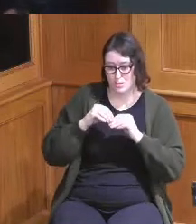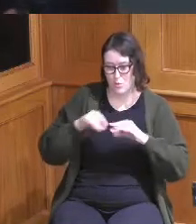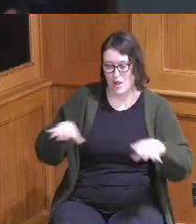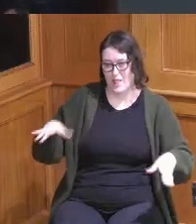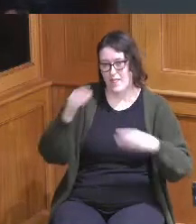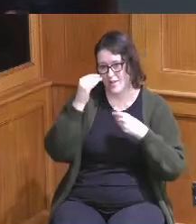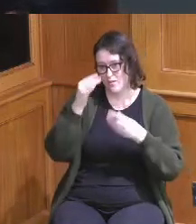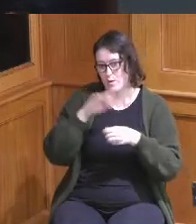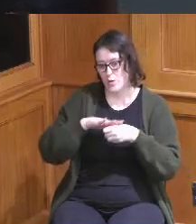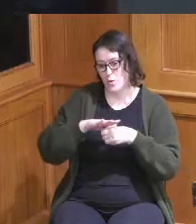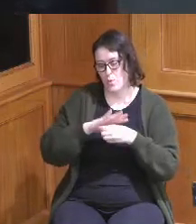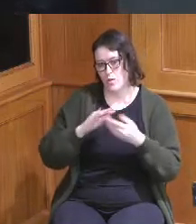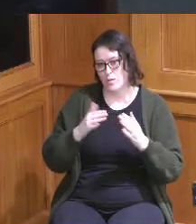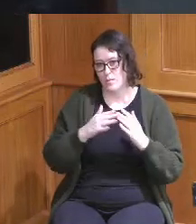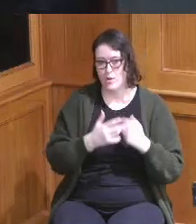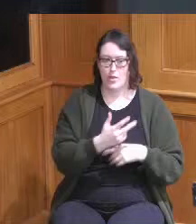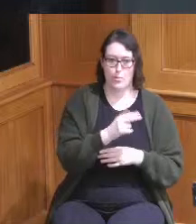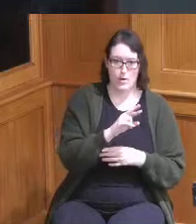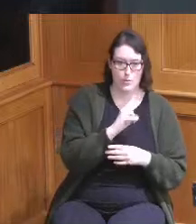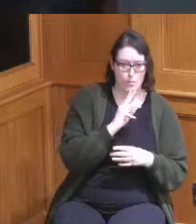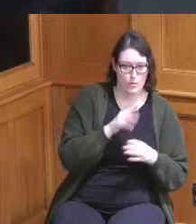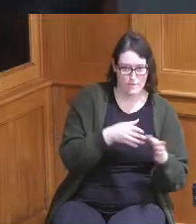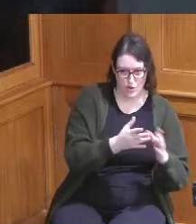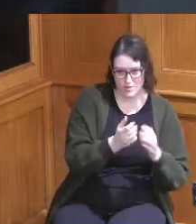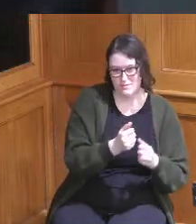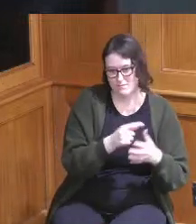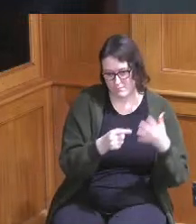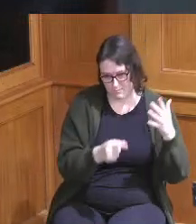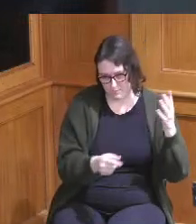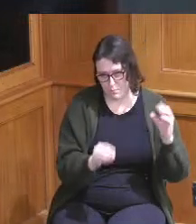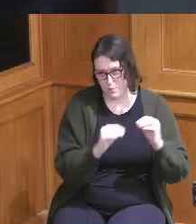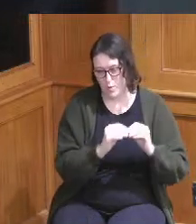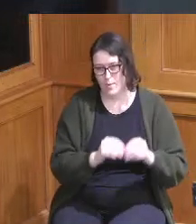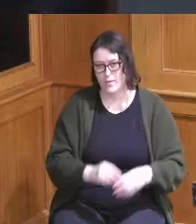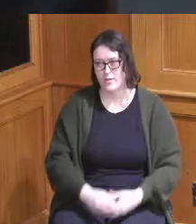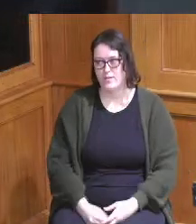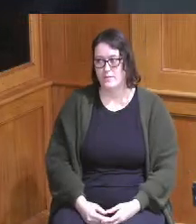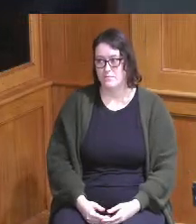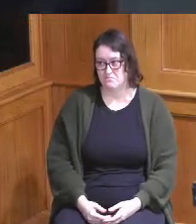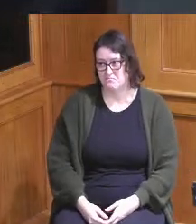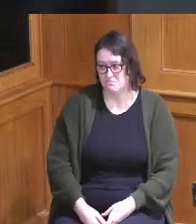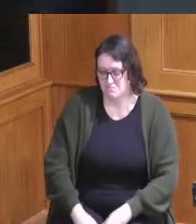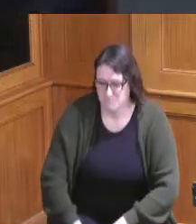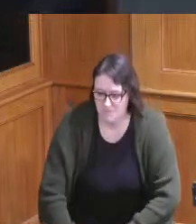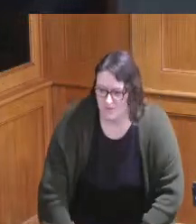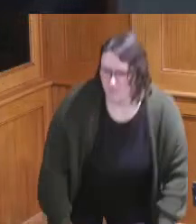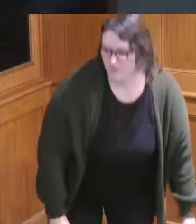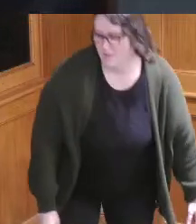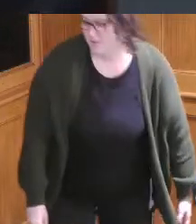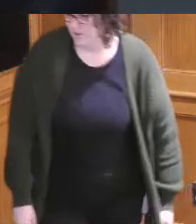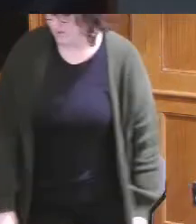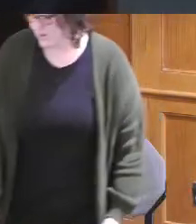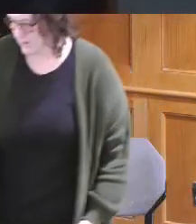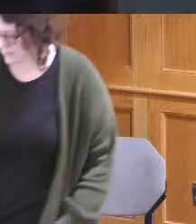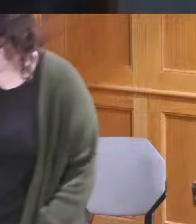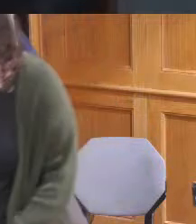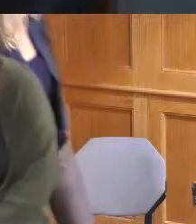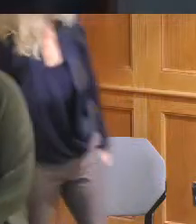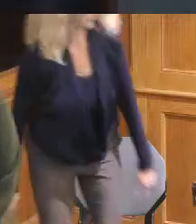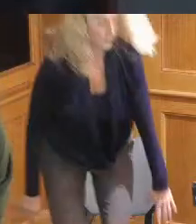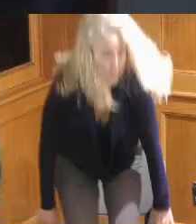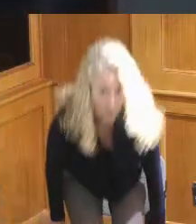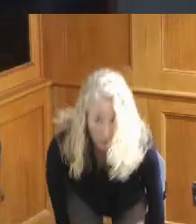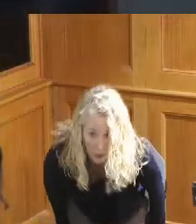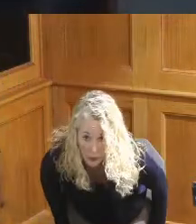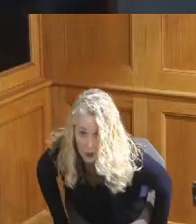communities and Three Rivers and things like that. So we were at the EOC until about 11:30 on Tuesday